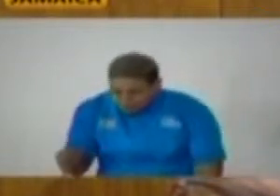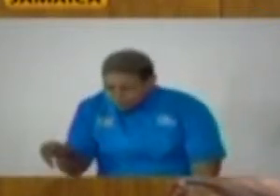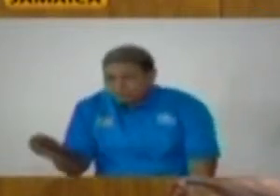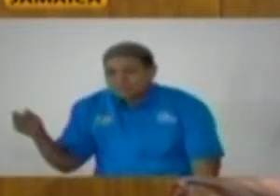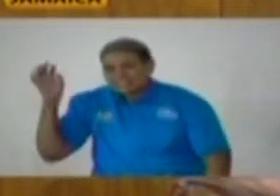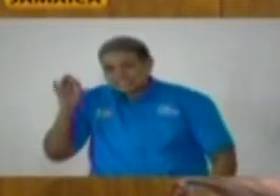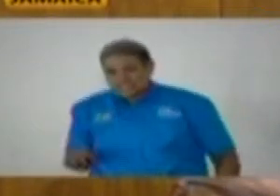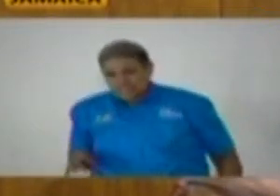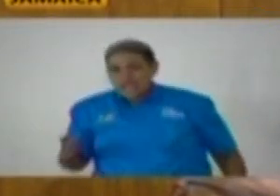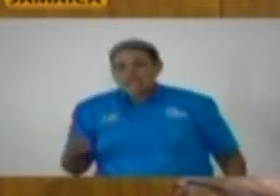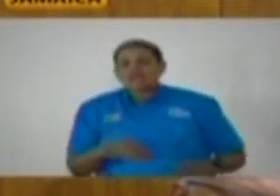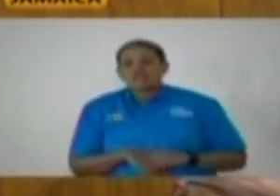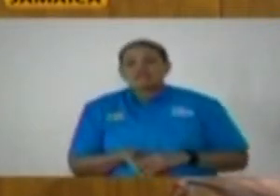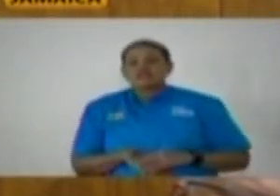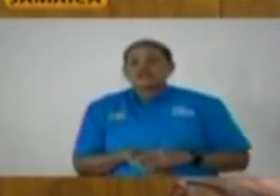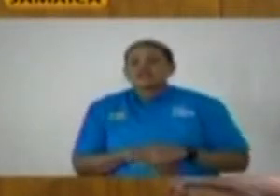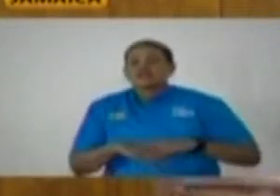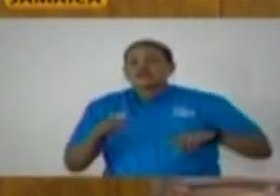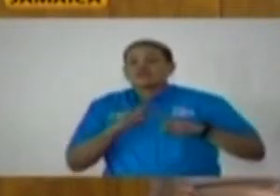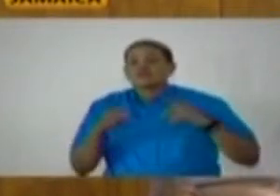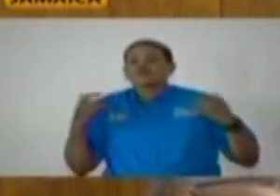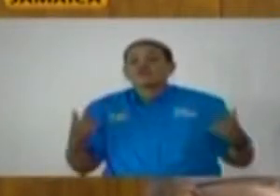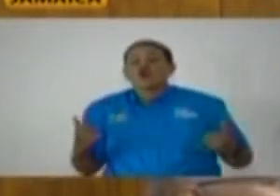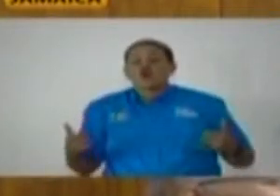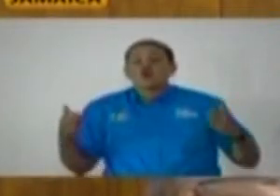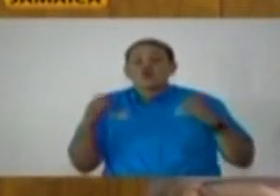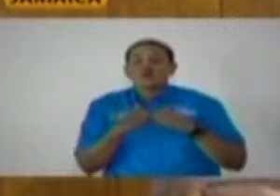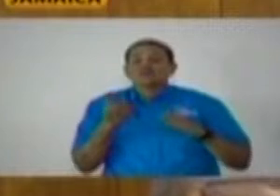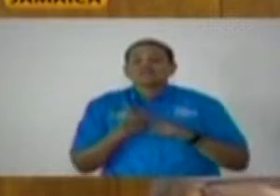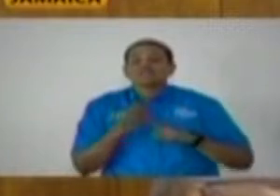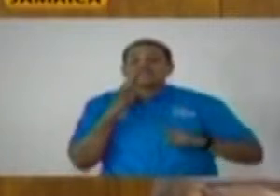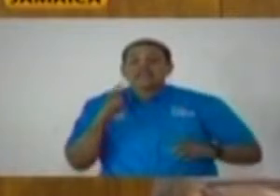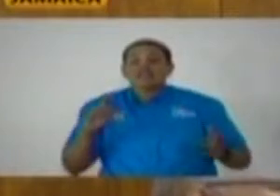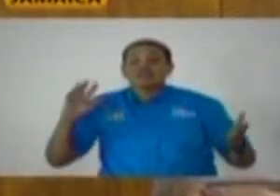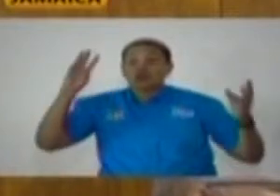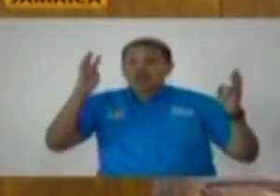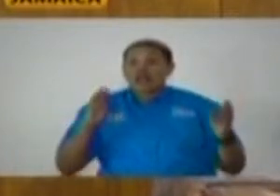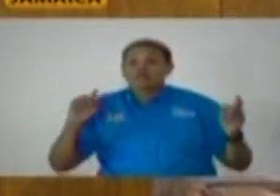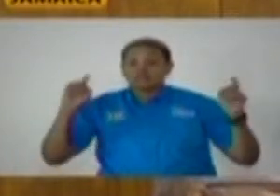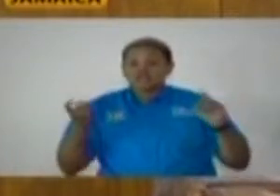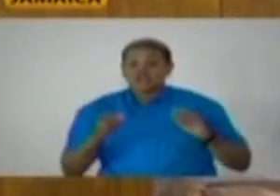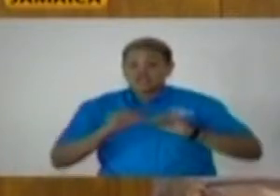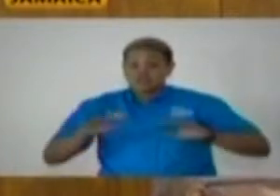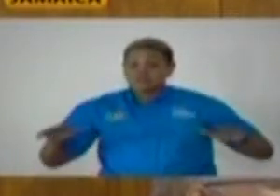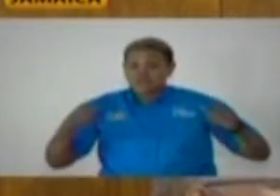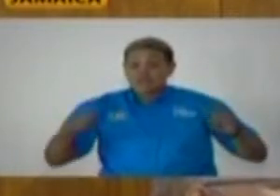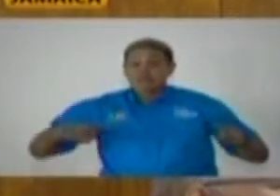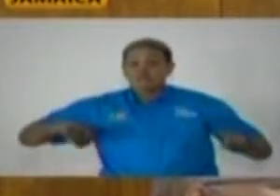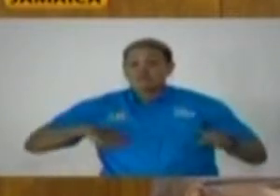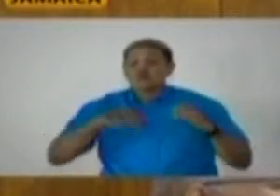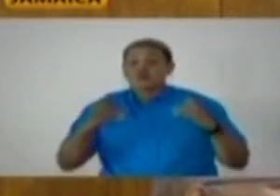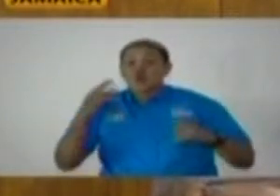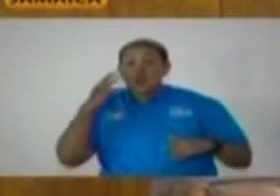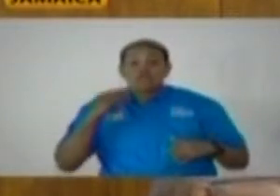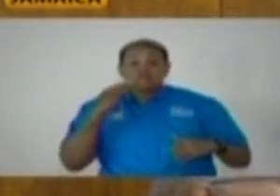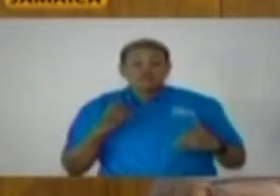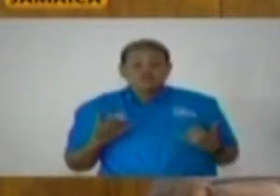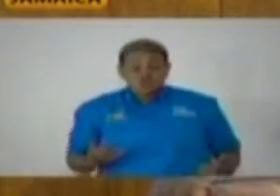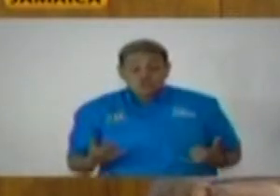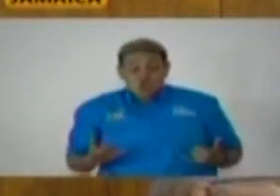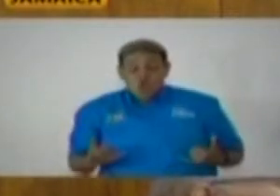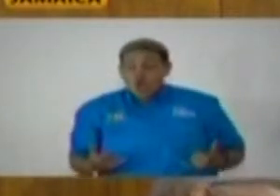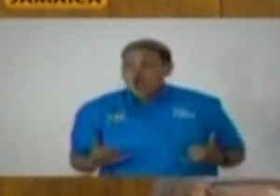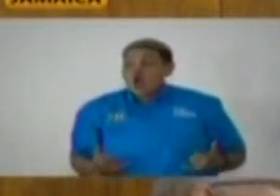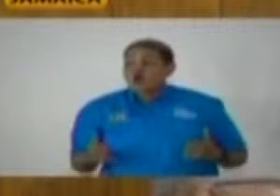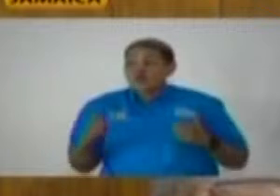what they plant. But, Madam Speaker, with the advent of climate change, as we are experiencing now,